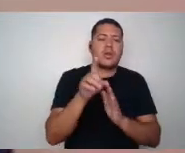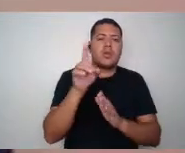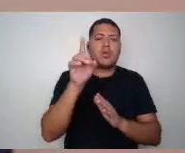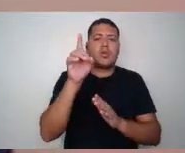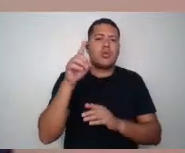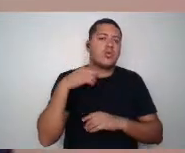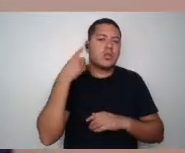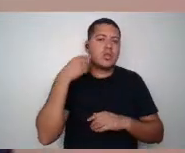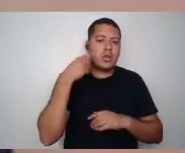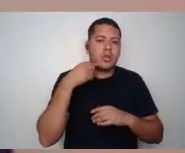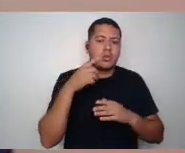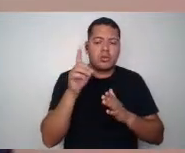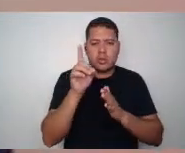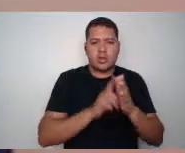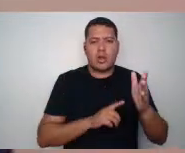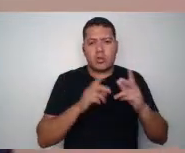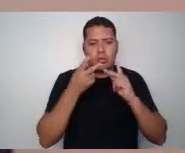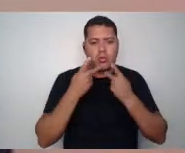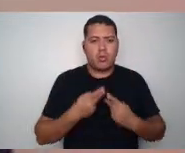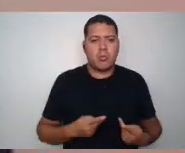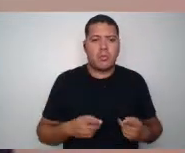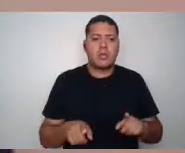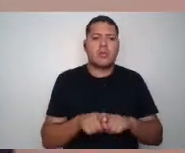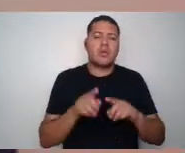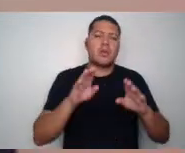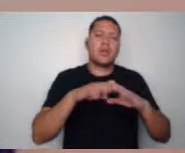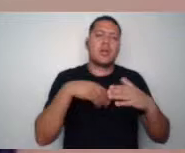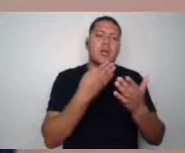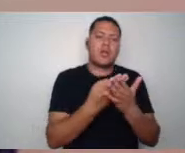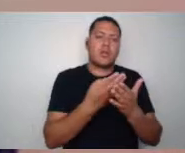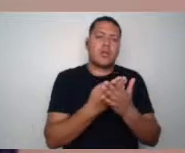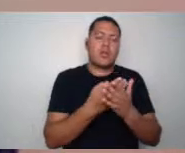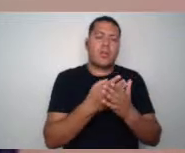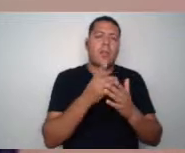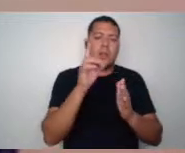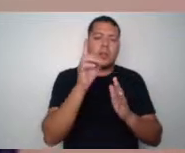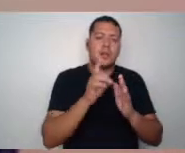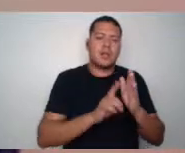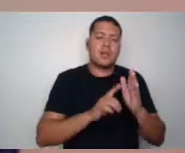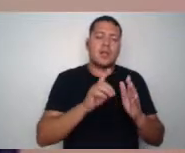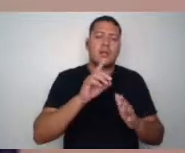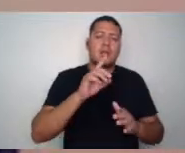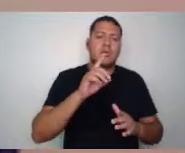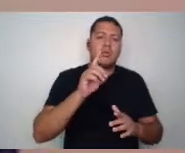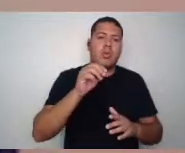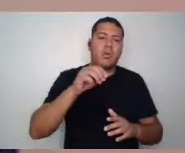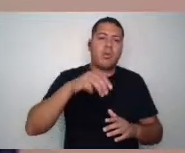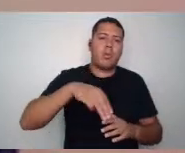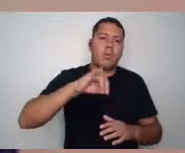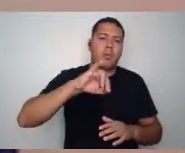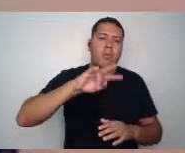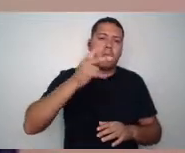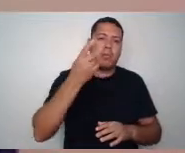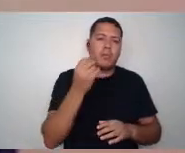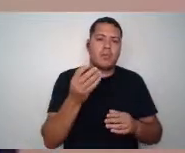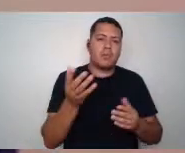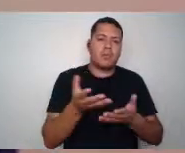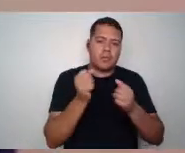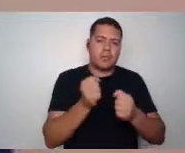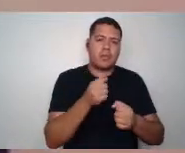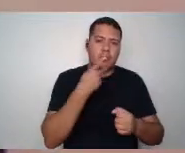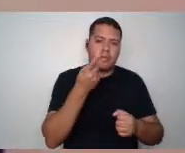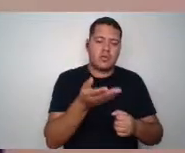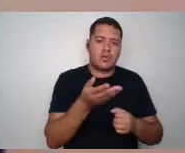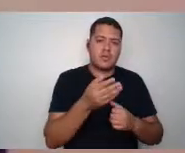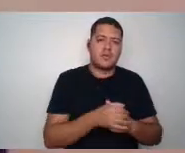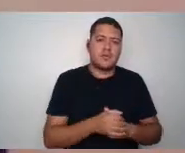And she works with human rights in the School of Human Rights in Domínio. I will now give the floor to